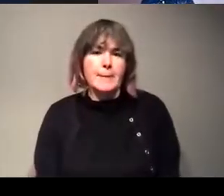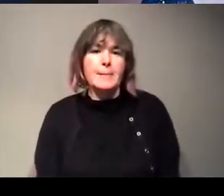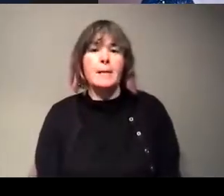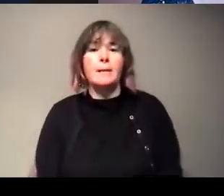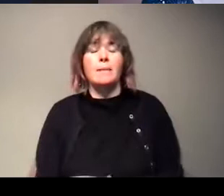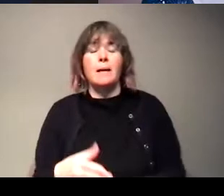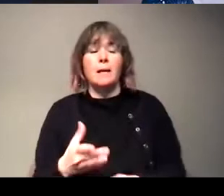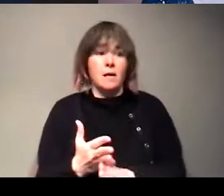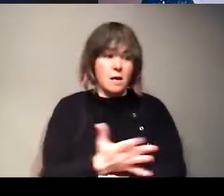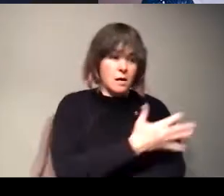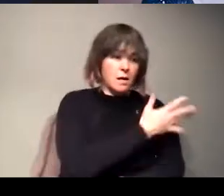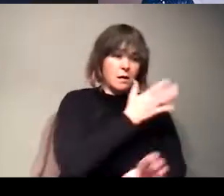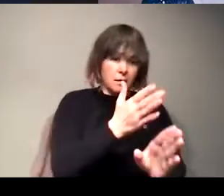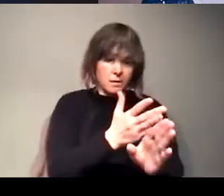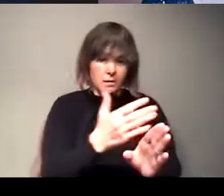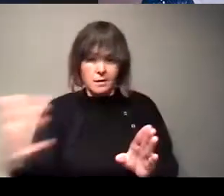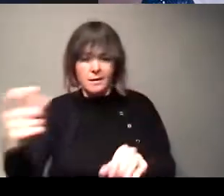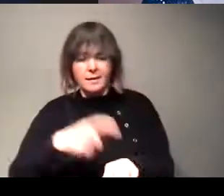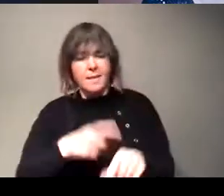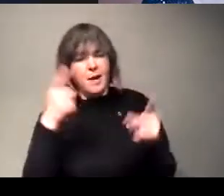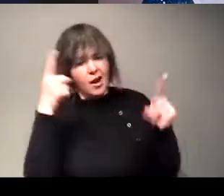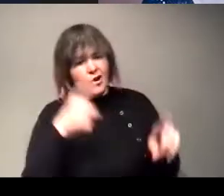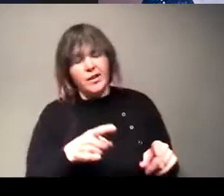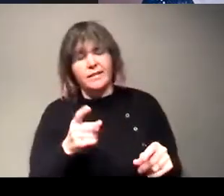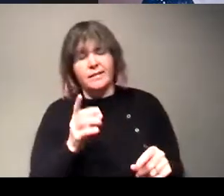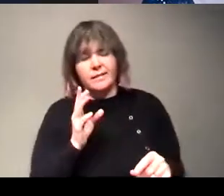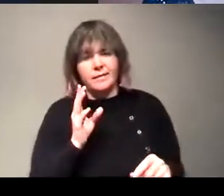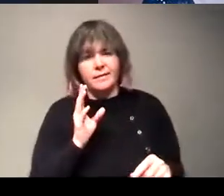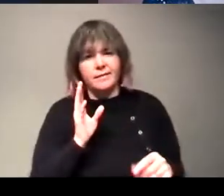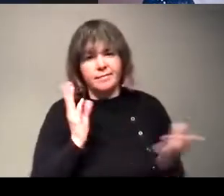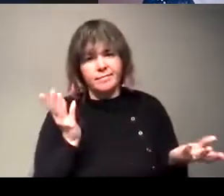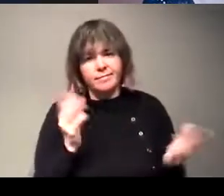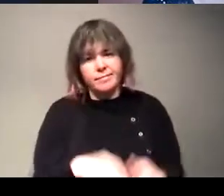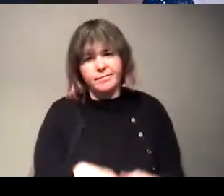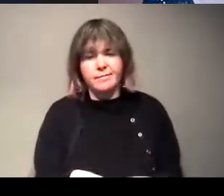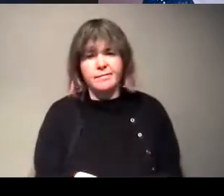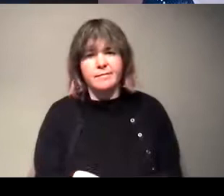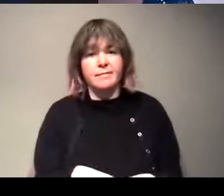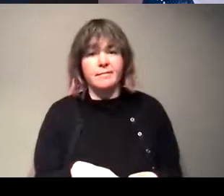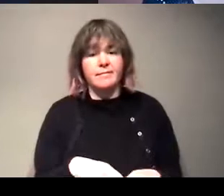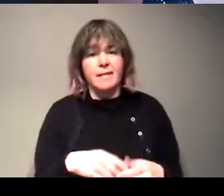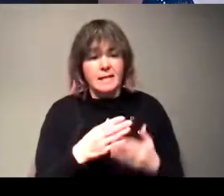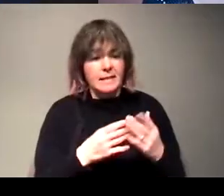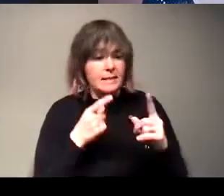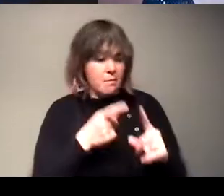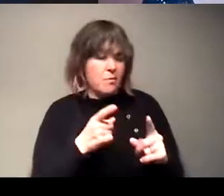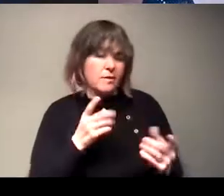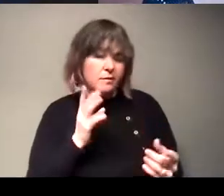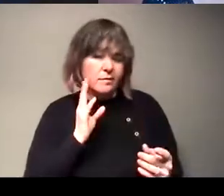of the universe, then yeah, I agree with Abby that yeah, you know, at some point, if not now, then they would be out there,